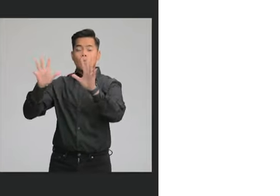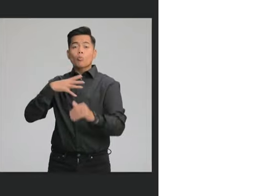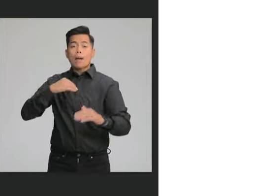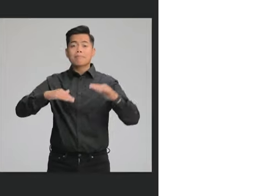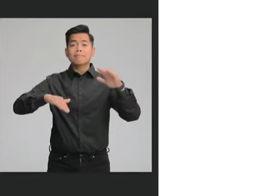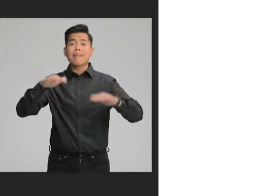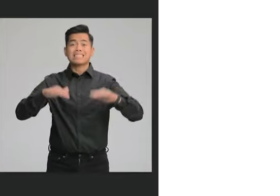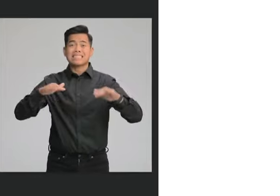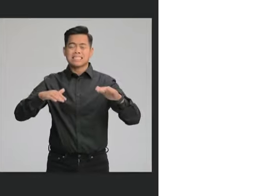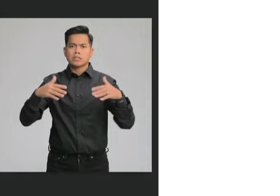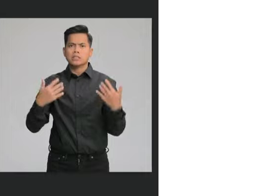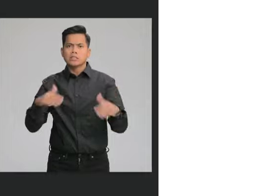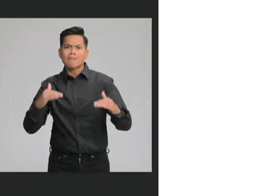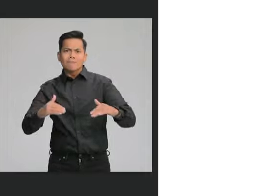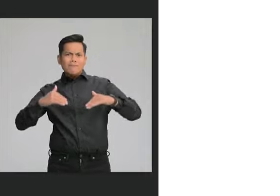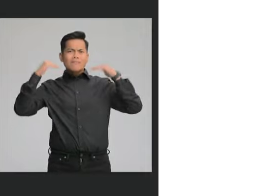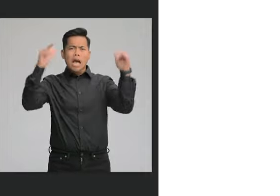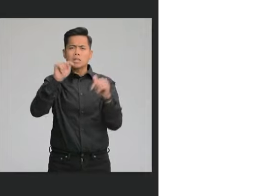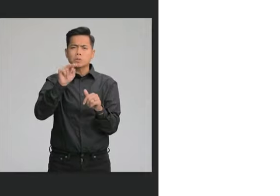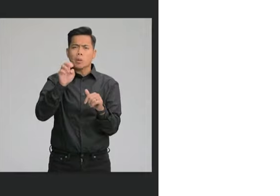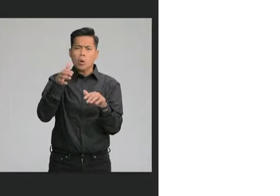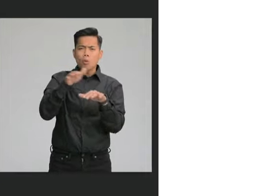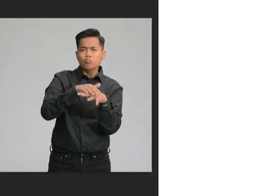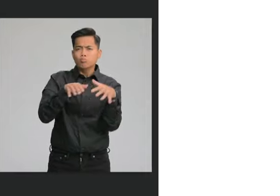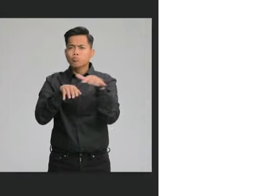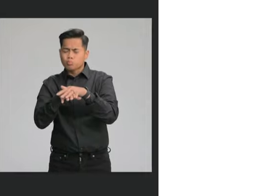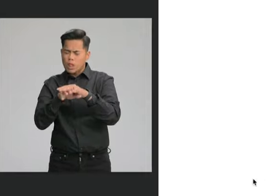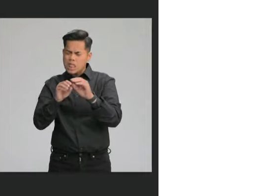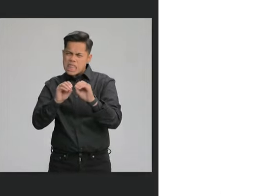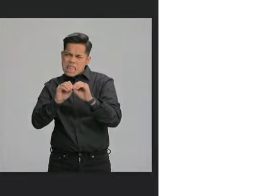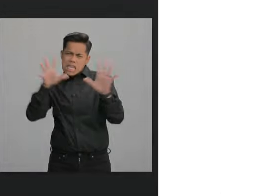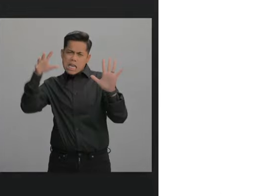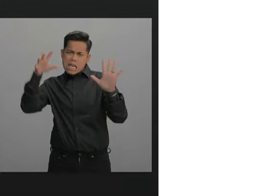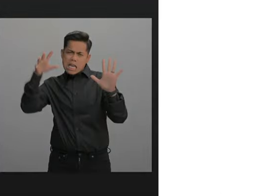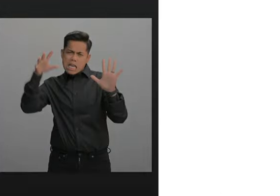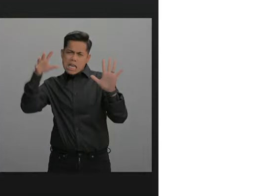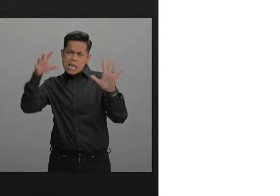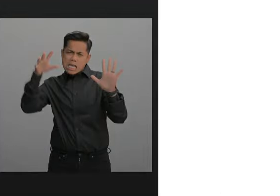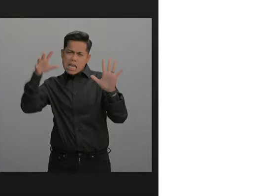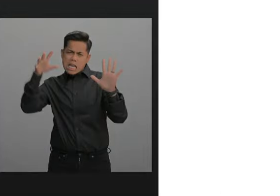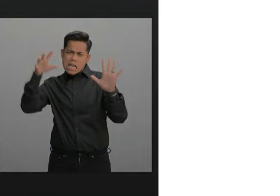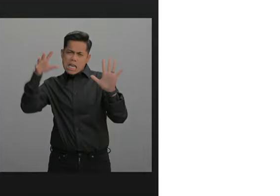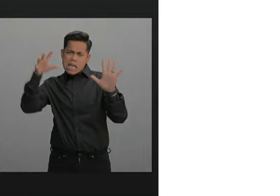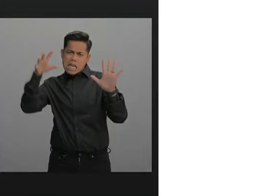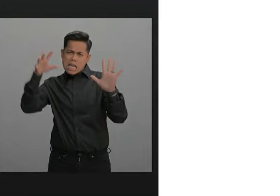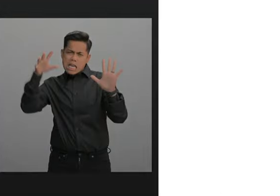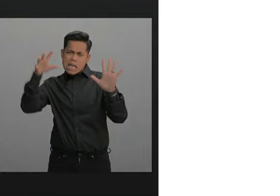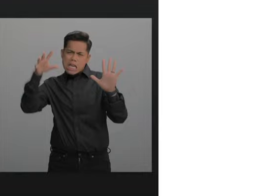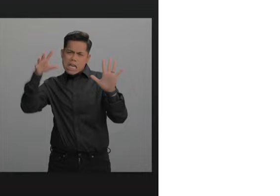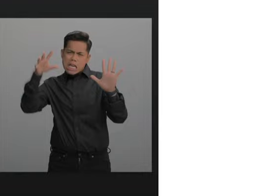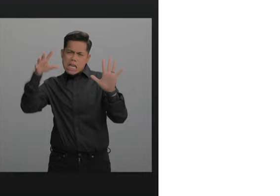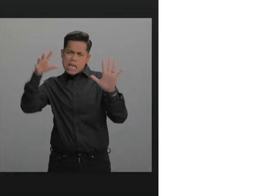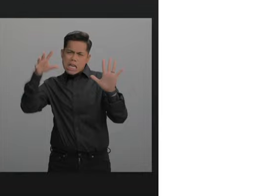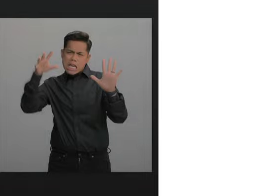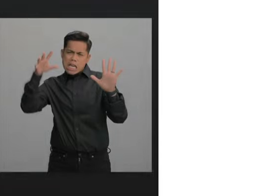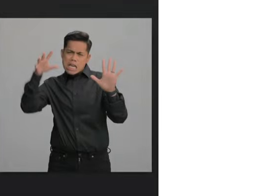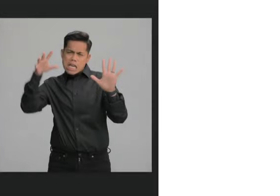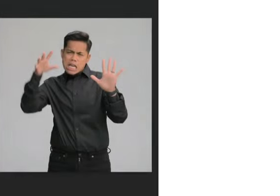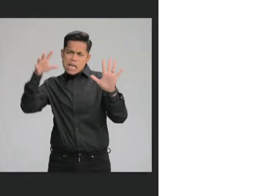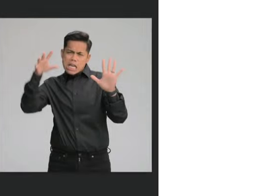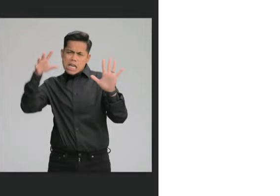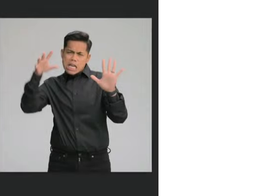and our advanced tone mapping with more bit depth and dynamic range. So this isn't anything new, that I'm aware of. They've